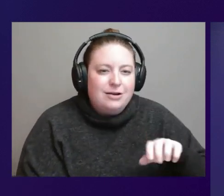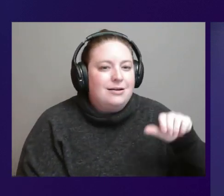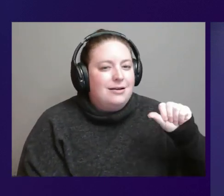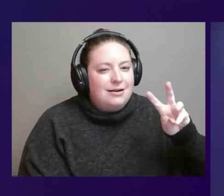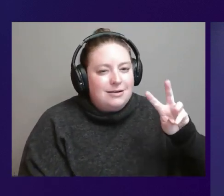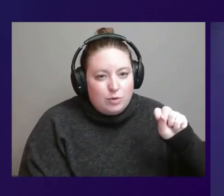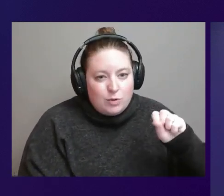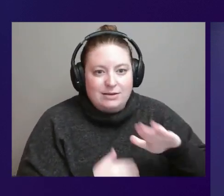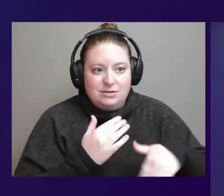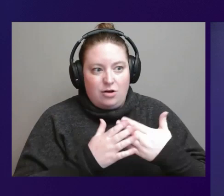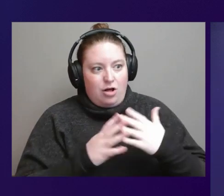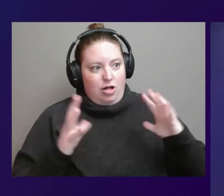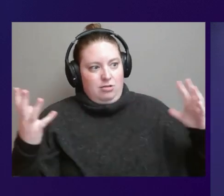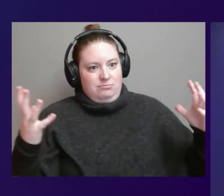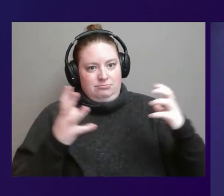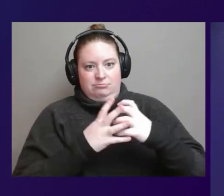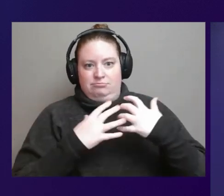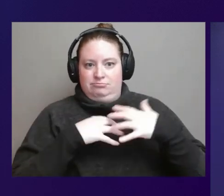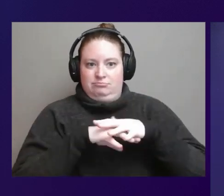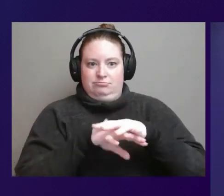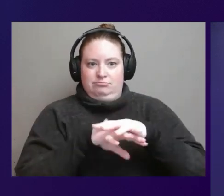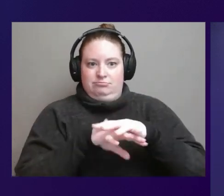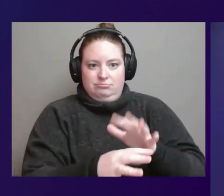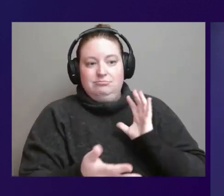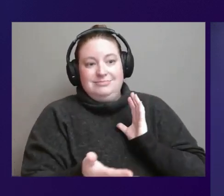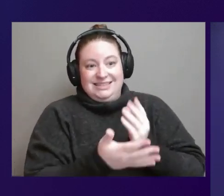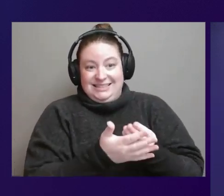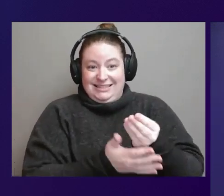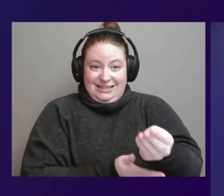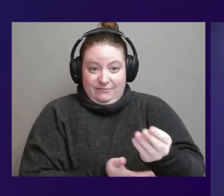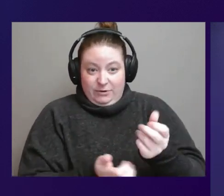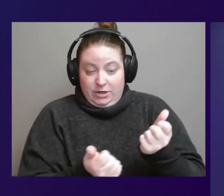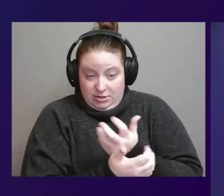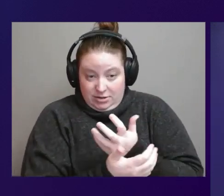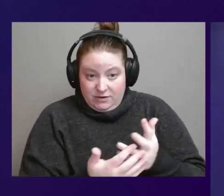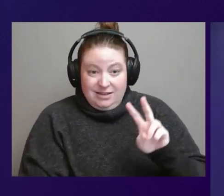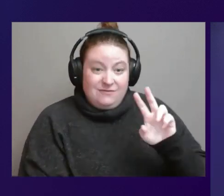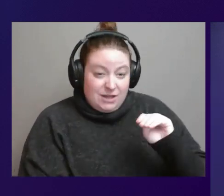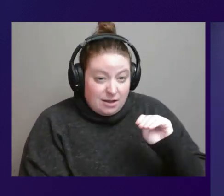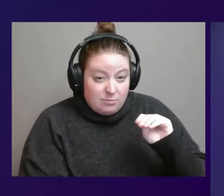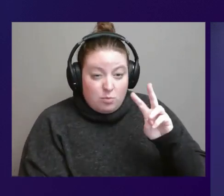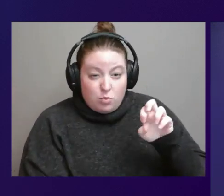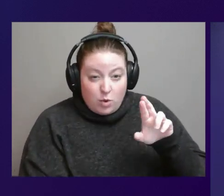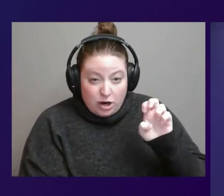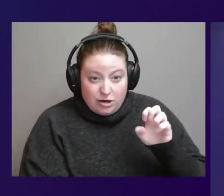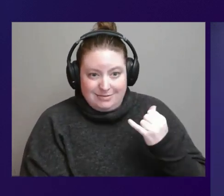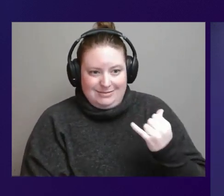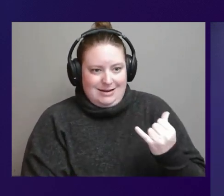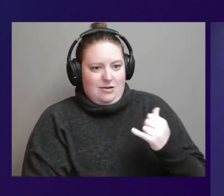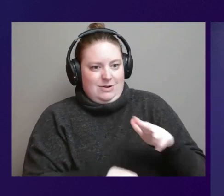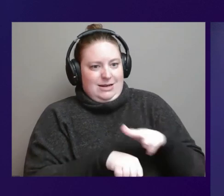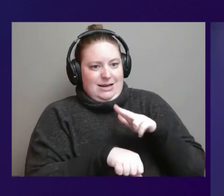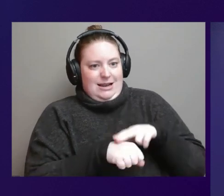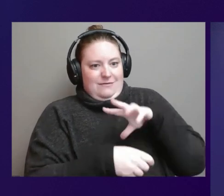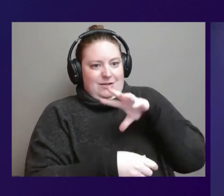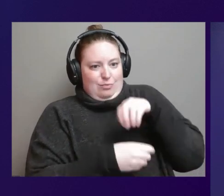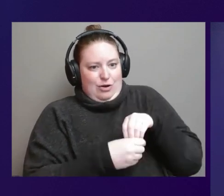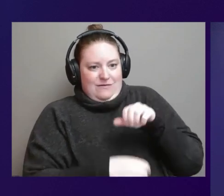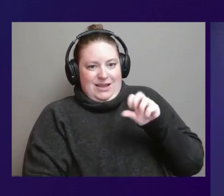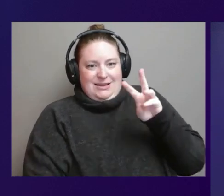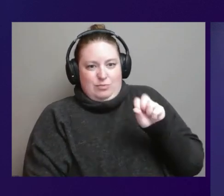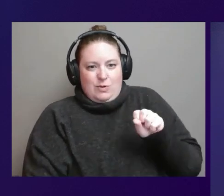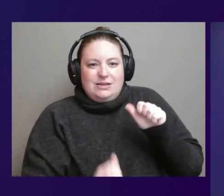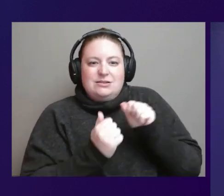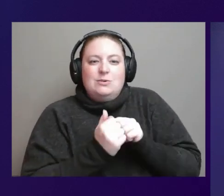coming together and being able to deliver all of the stuff that the partnership of VMware and NetApp did on-prem, now natively in AWS with VMC and